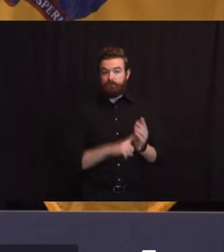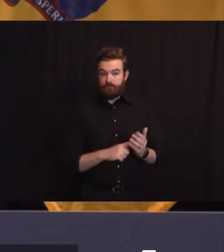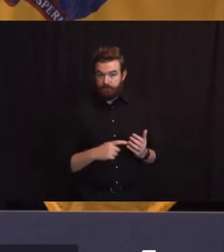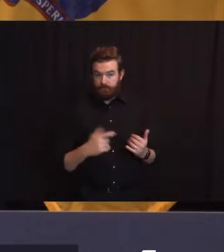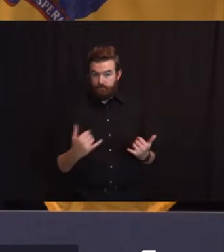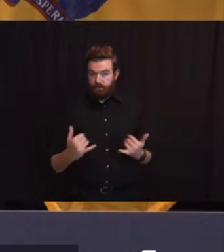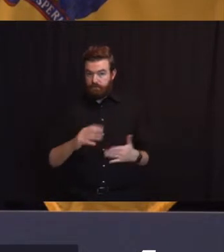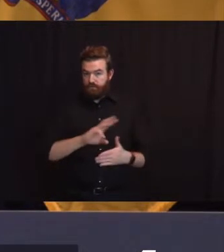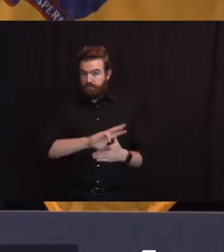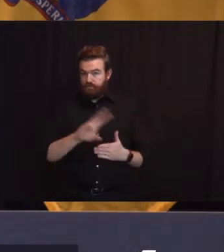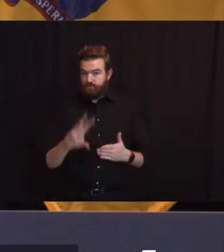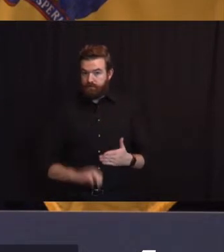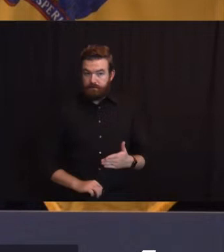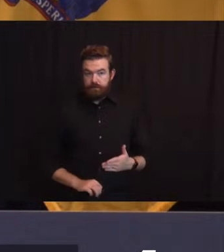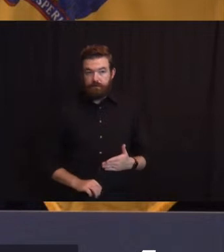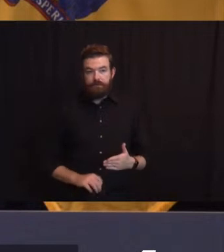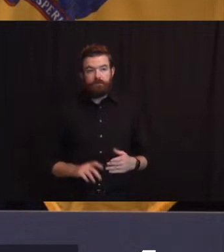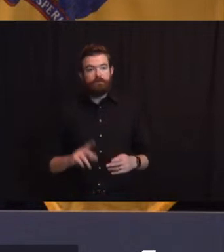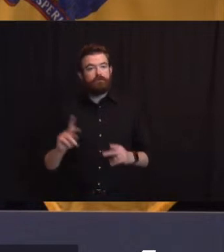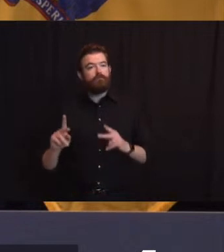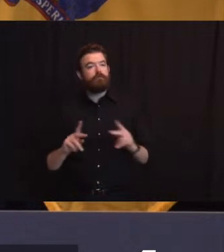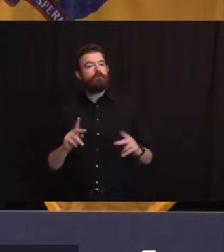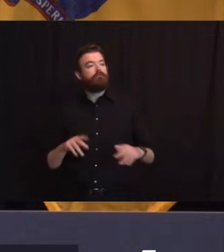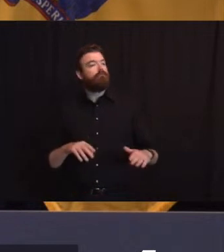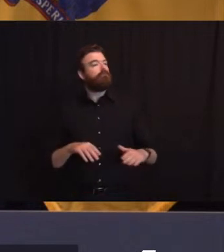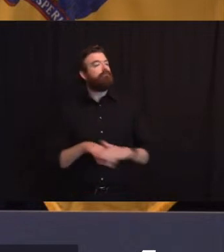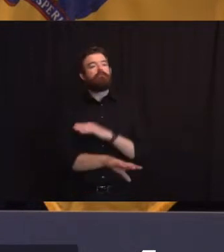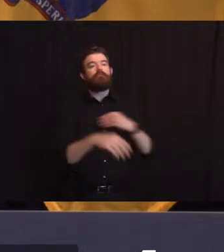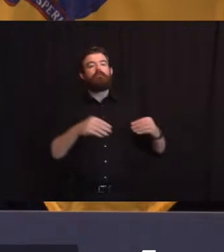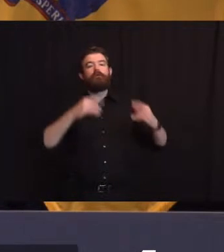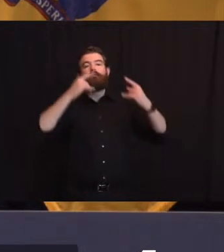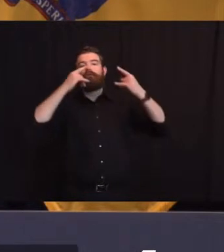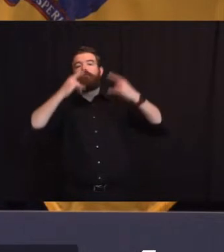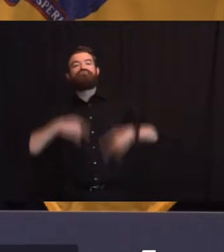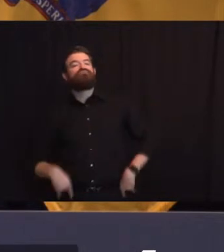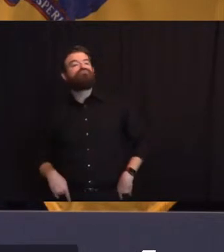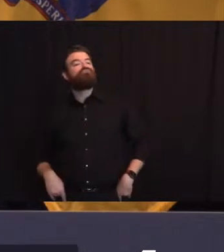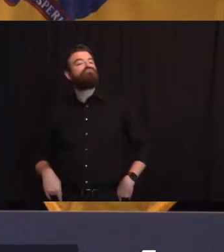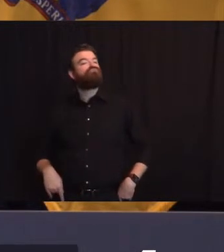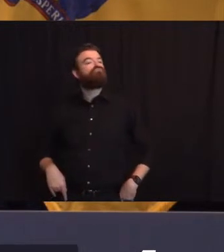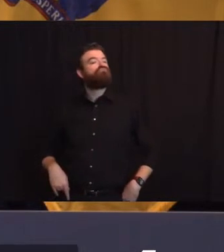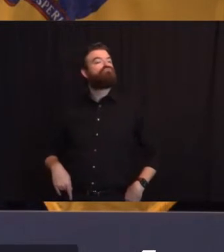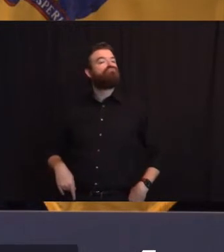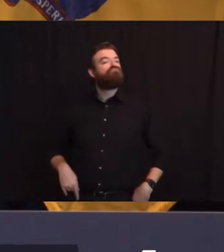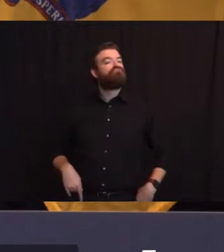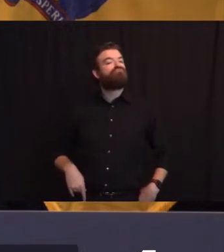brazenly walking around with no masks and kind of like a look on their face like, screw you if you don't like it.